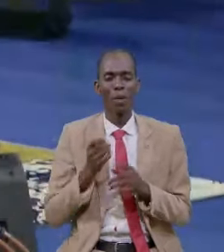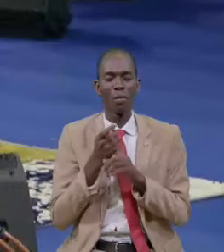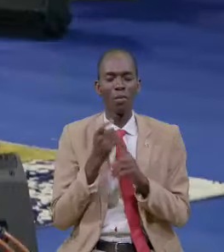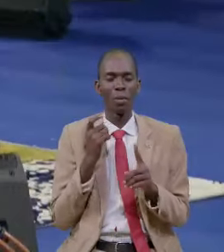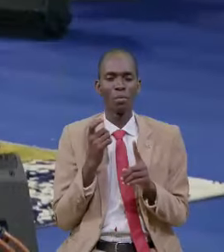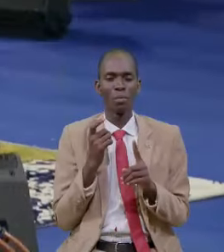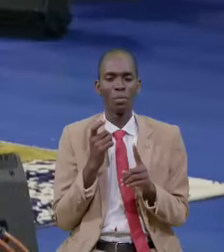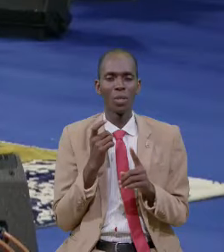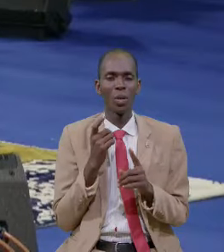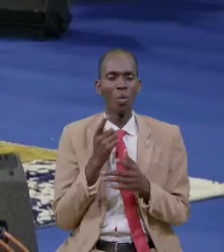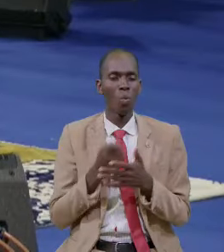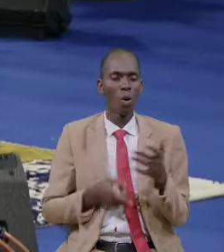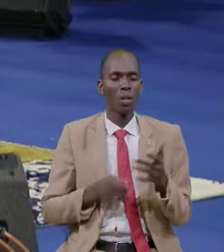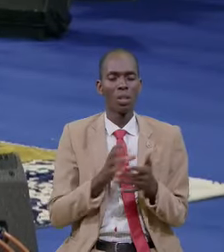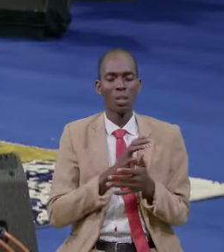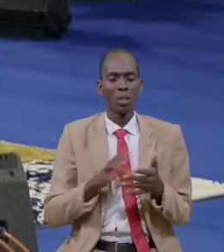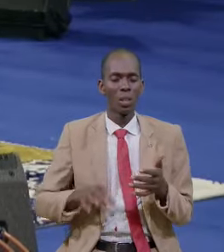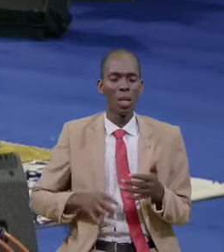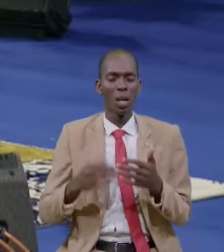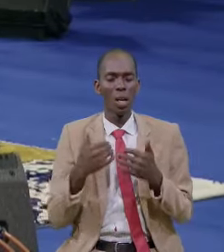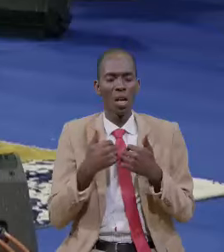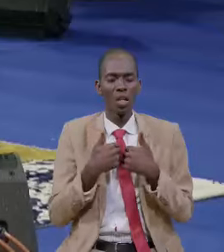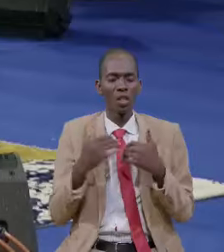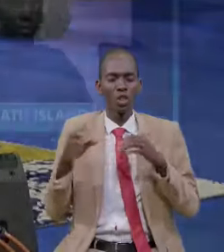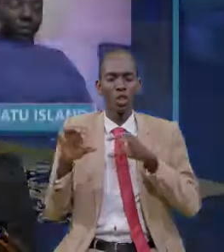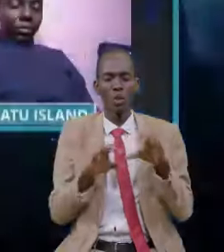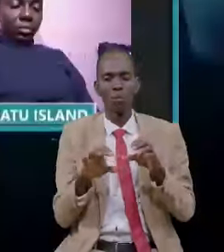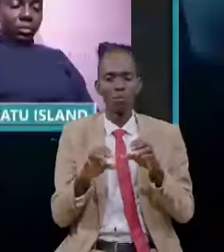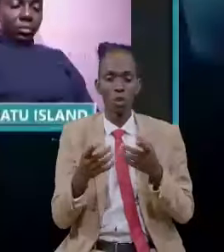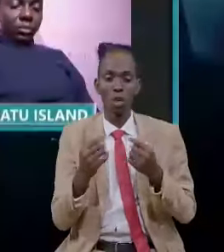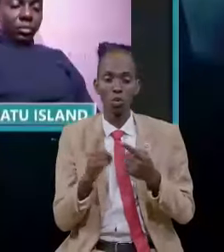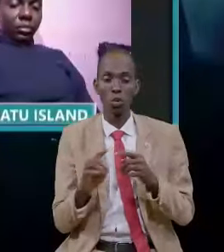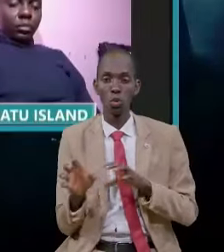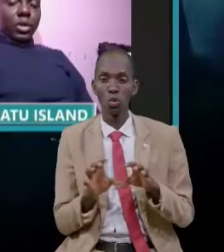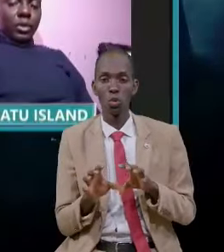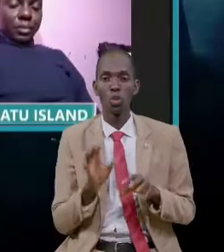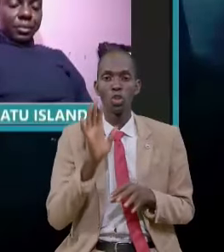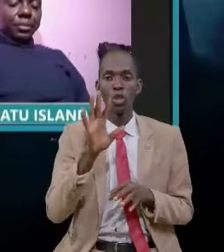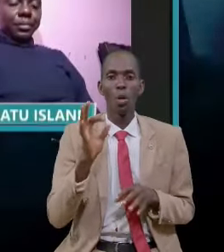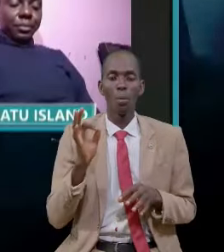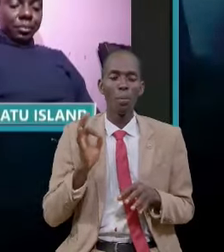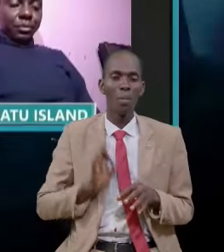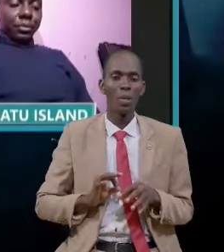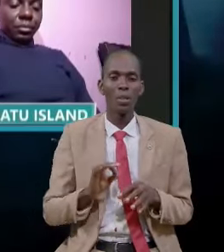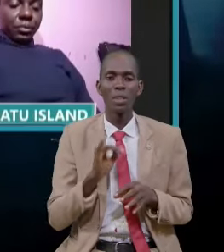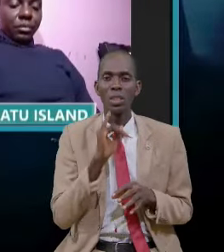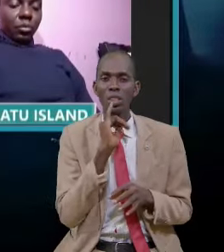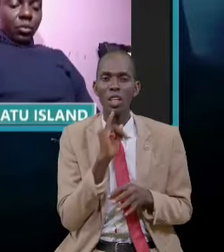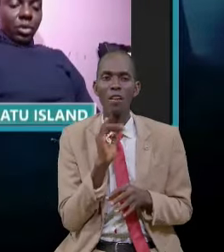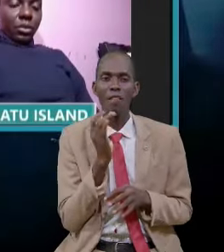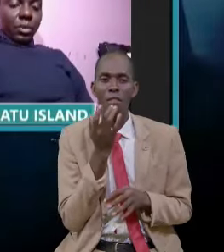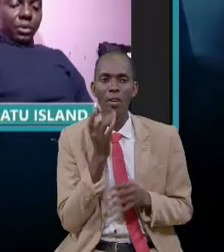what Christ has come to do. You'll benefit in his favor, in